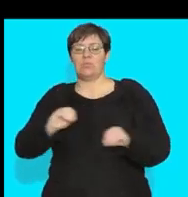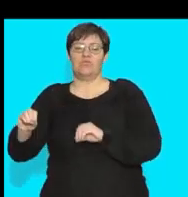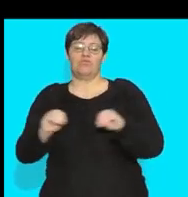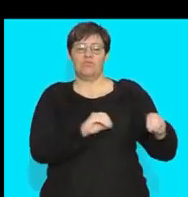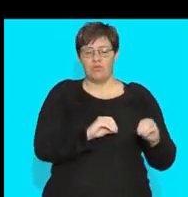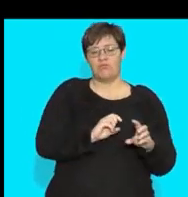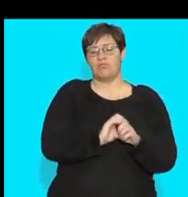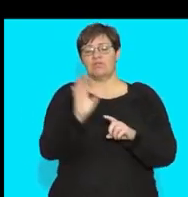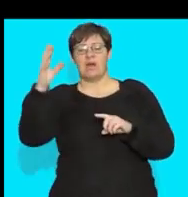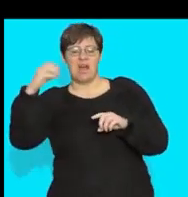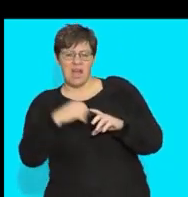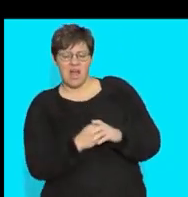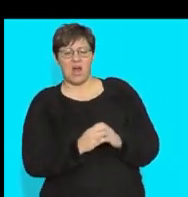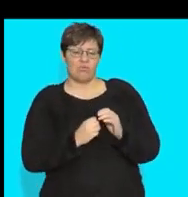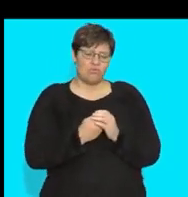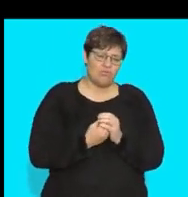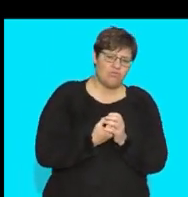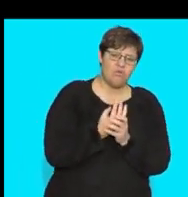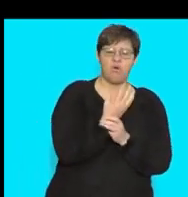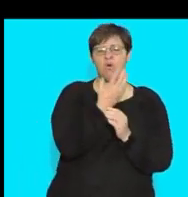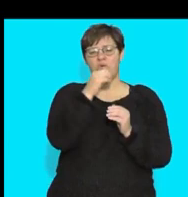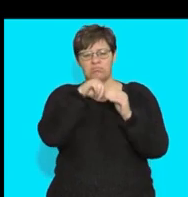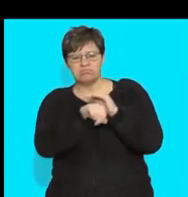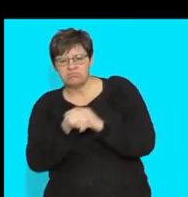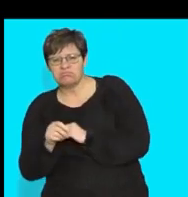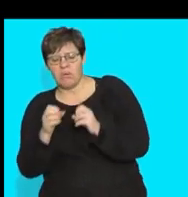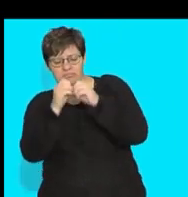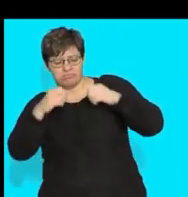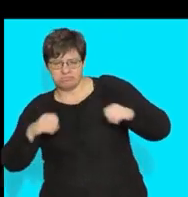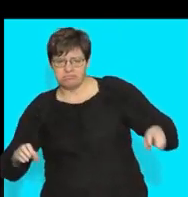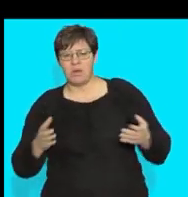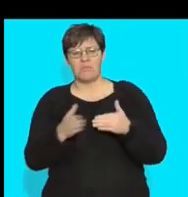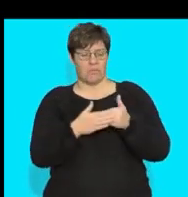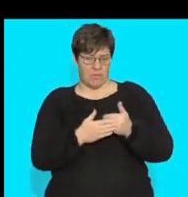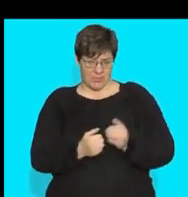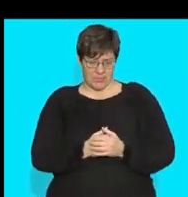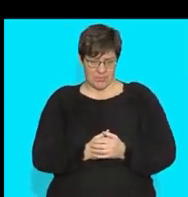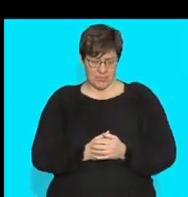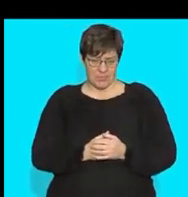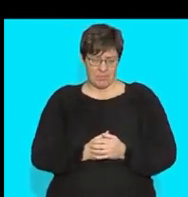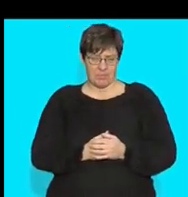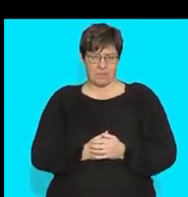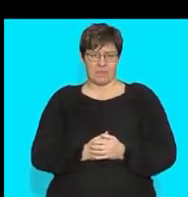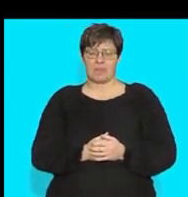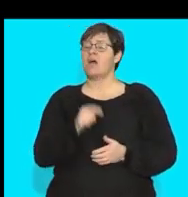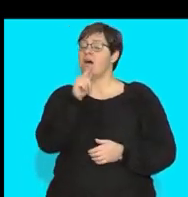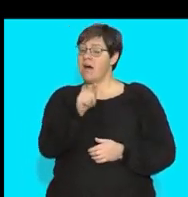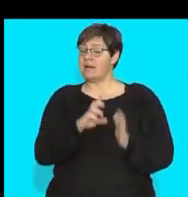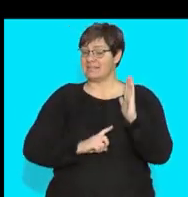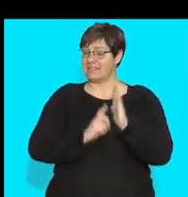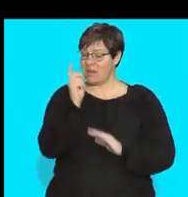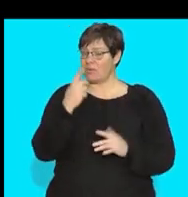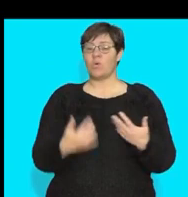move, respire, grow, reproduce, etc. Now, with the development, and this has been